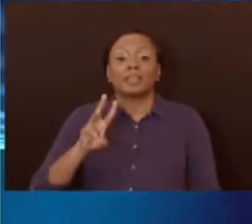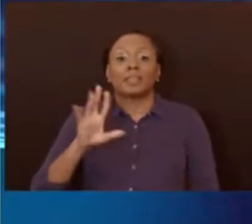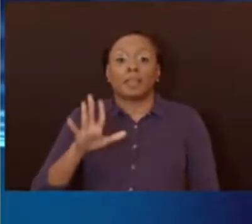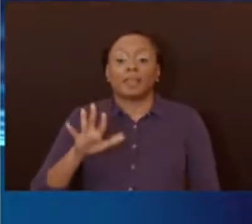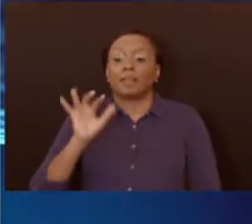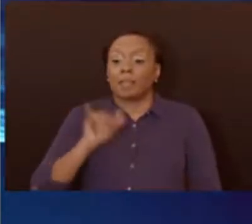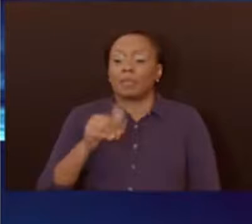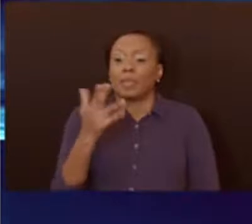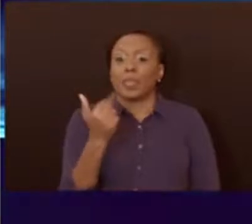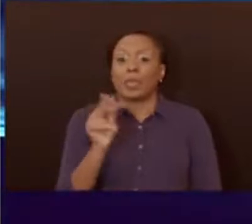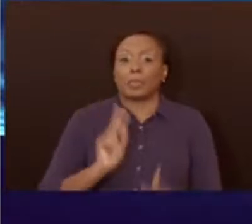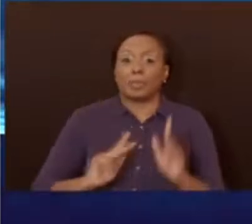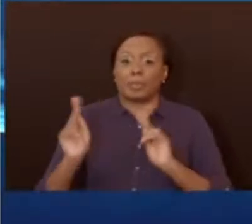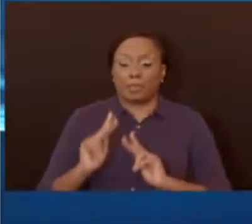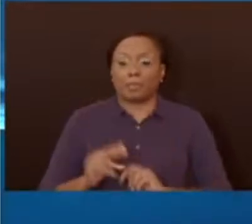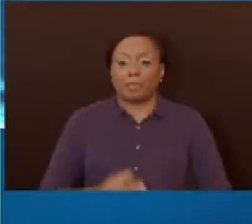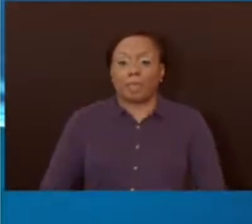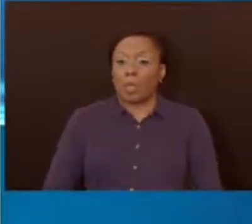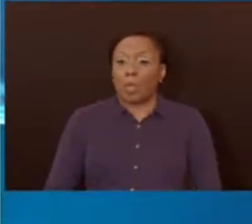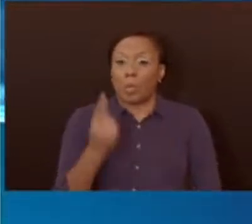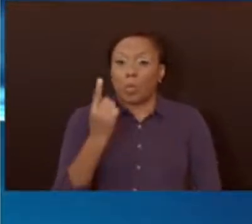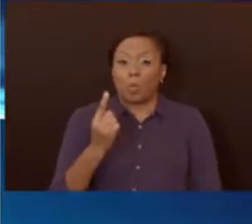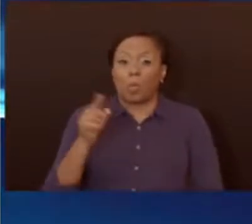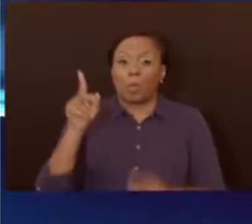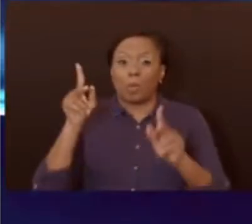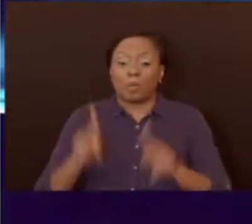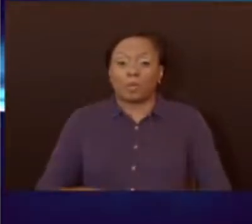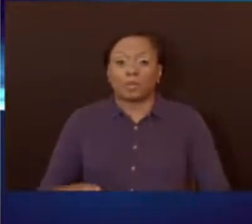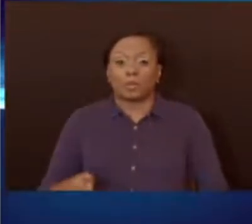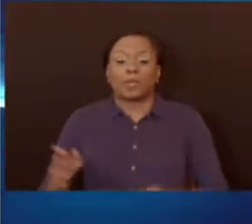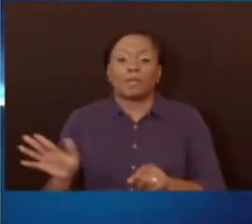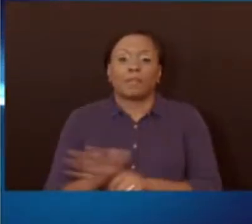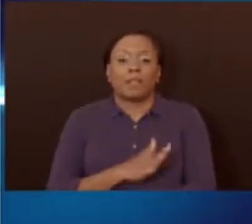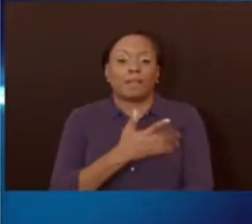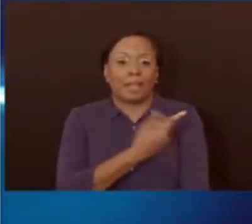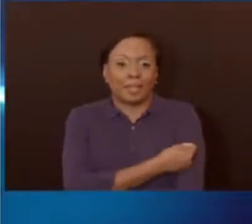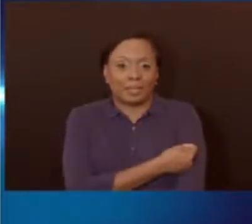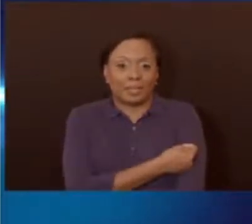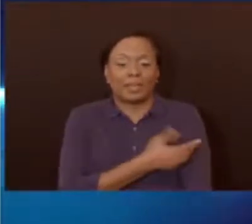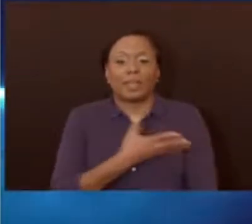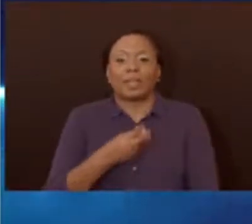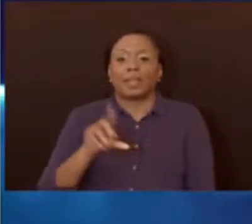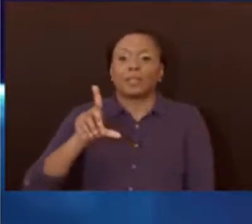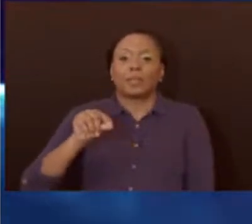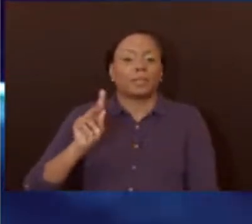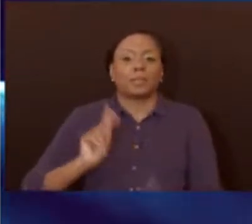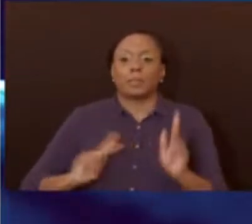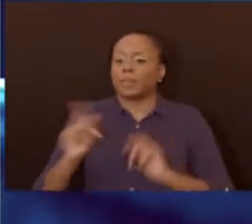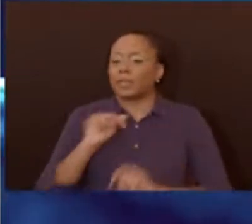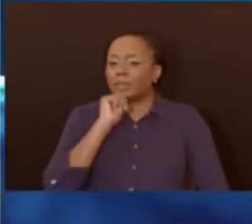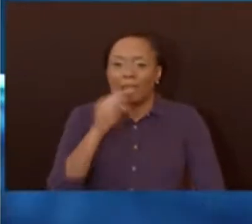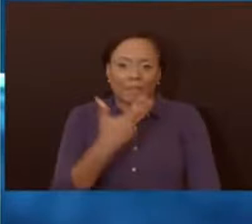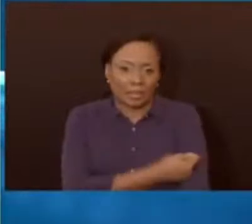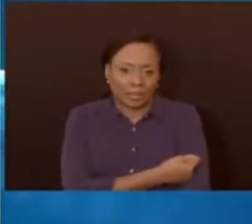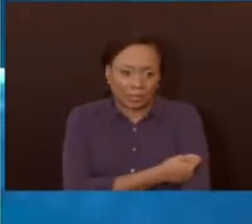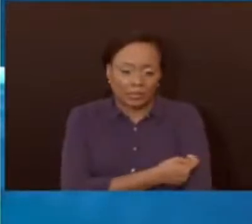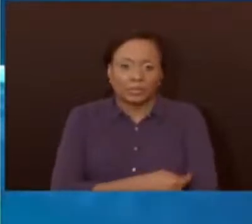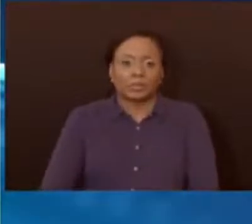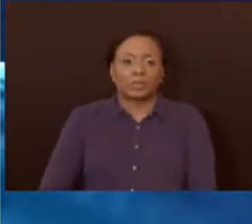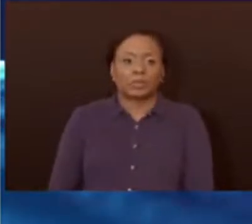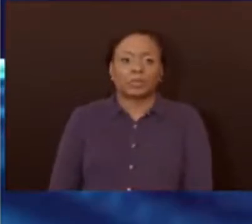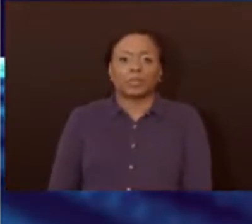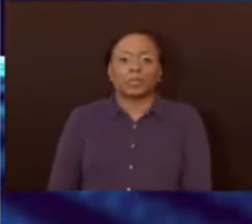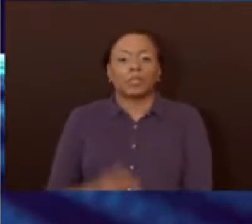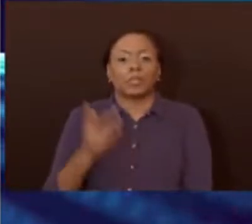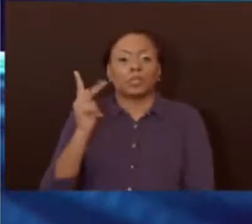persons. 1 person was fully vaccinated, and 20 persons were not vaccinated. 2 of these cases were